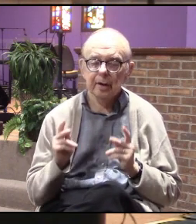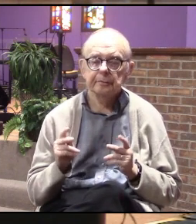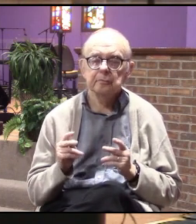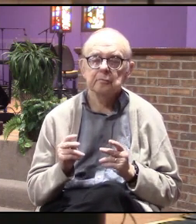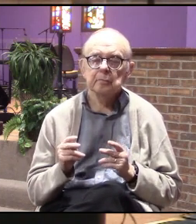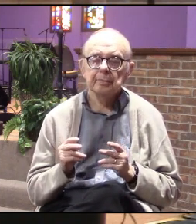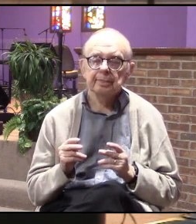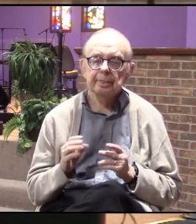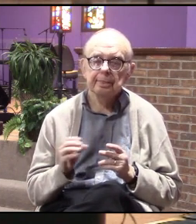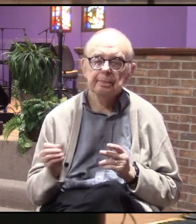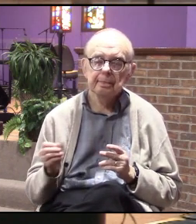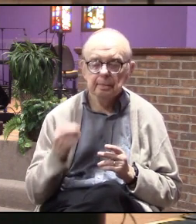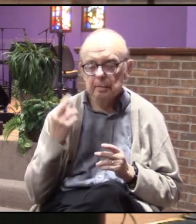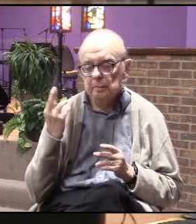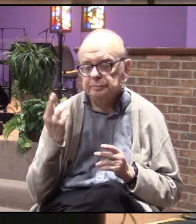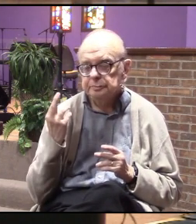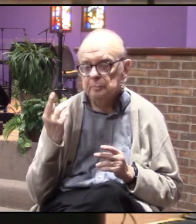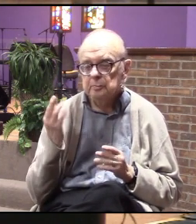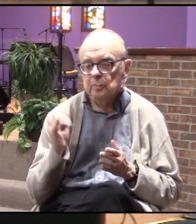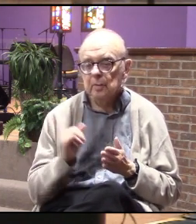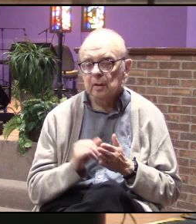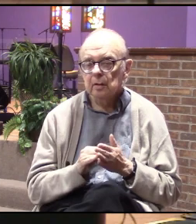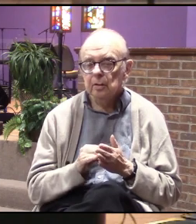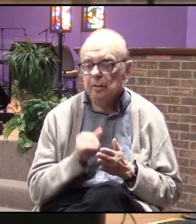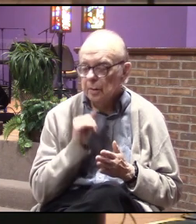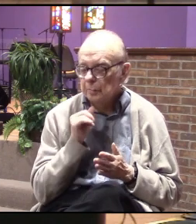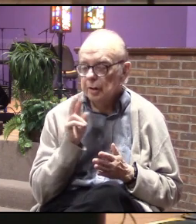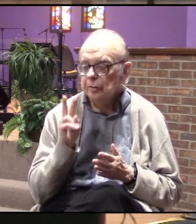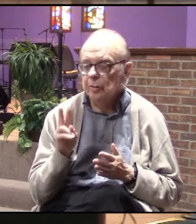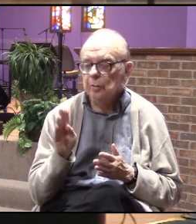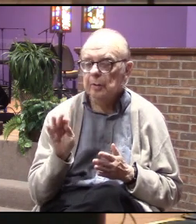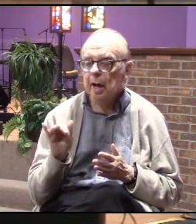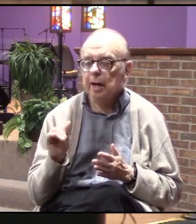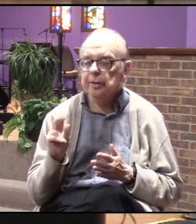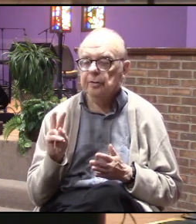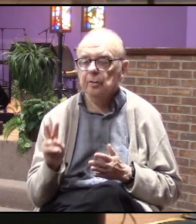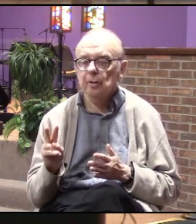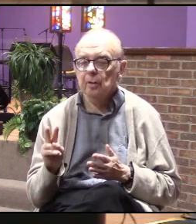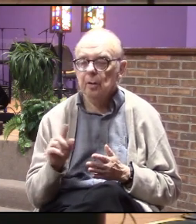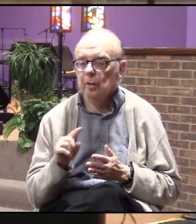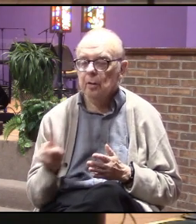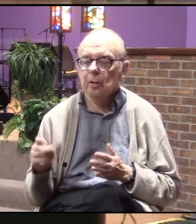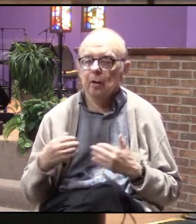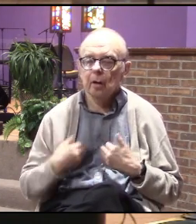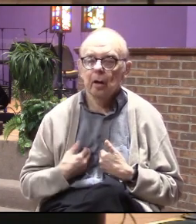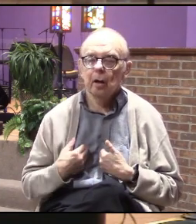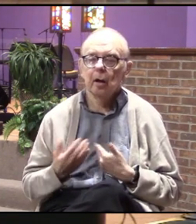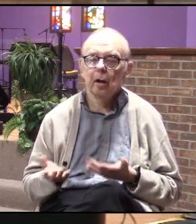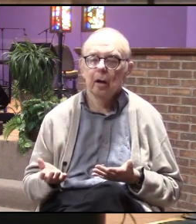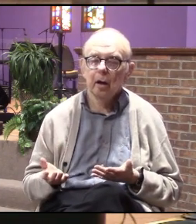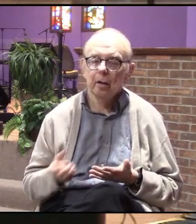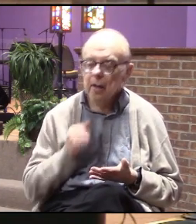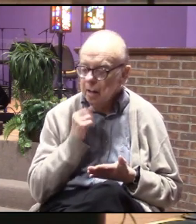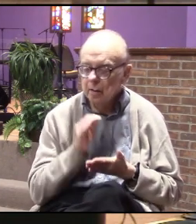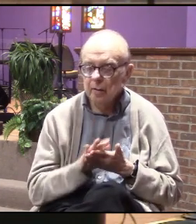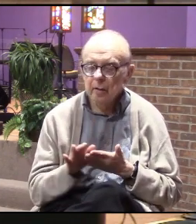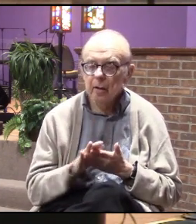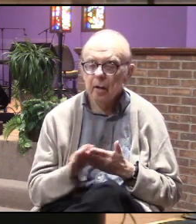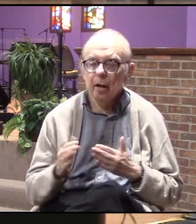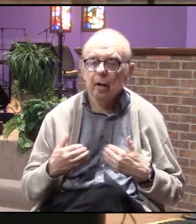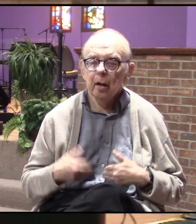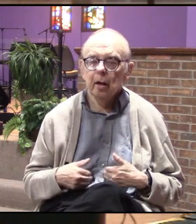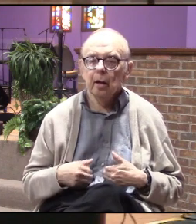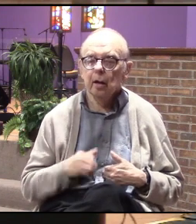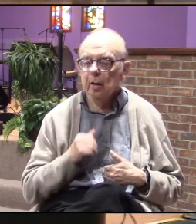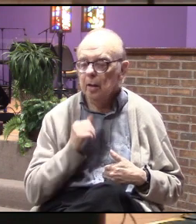Okay? And the reason that they were 2 by 2 was because those animals, unclean animals,